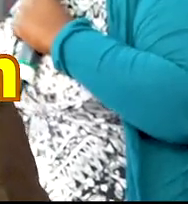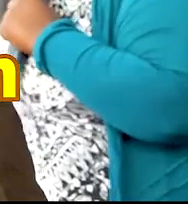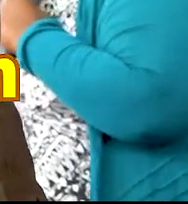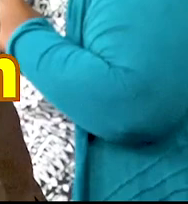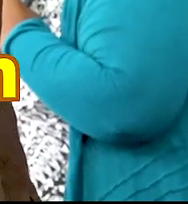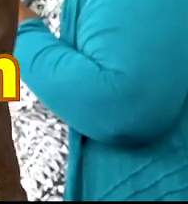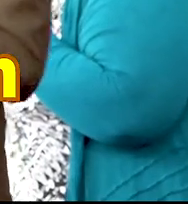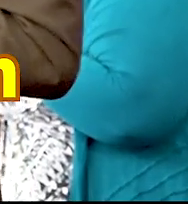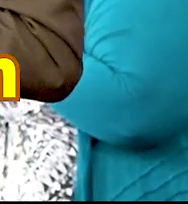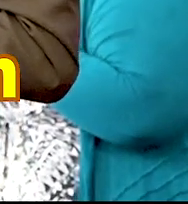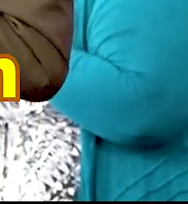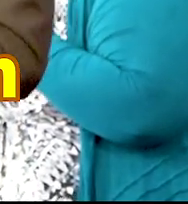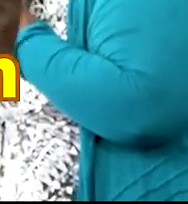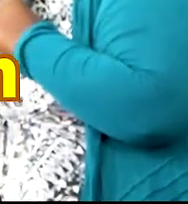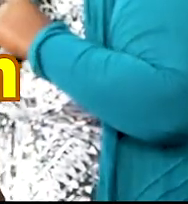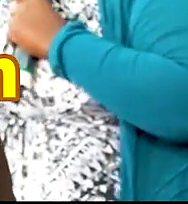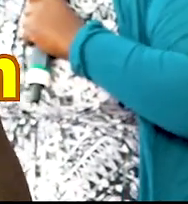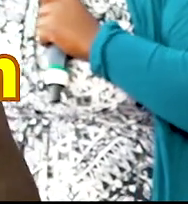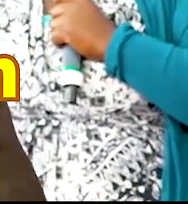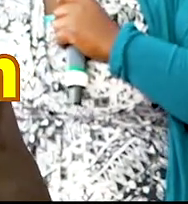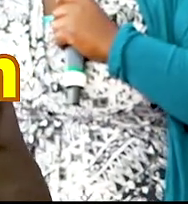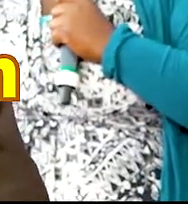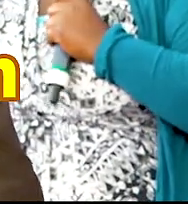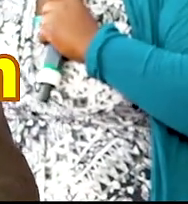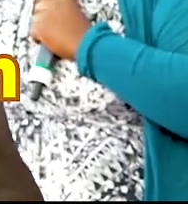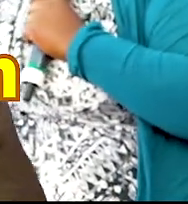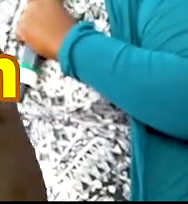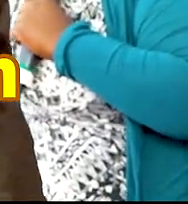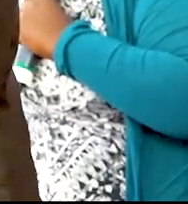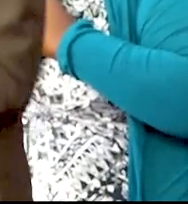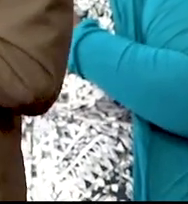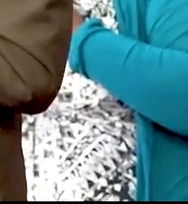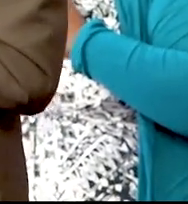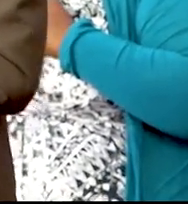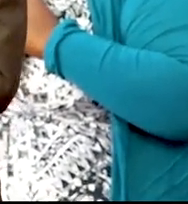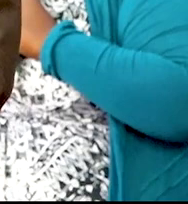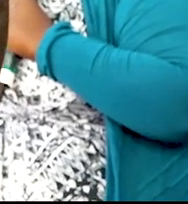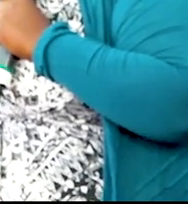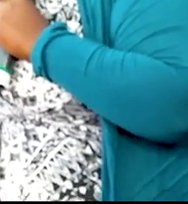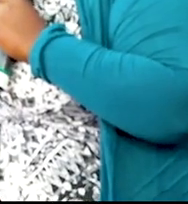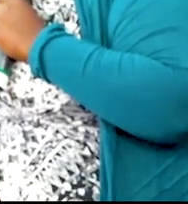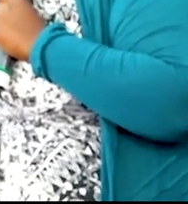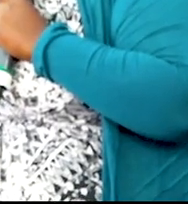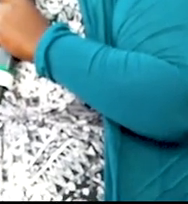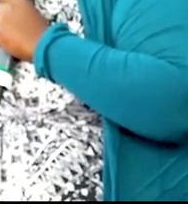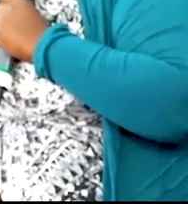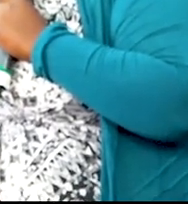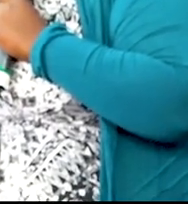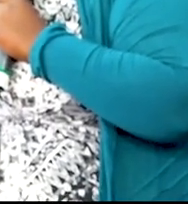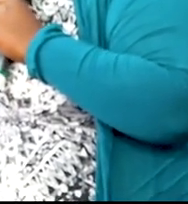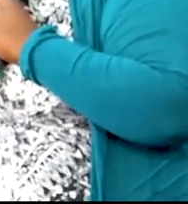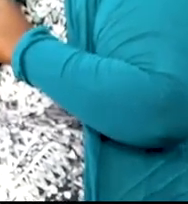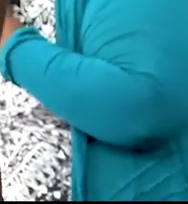every chain. There is power in the name of Jesus to break